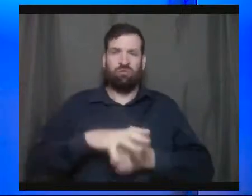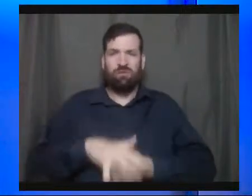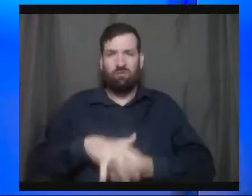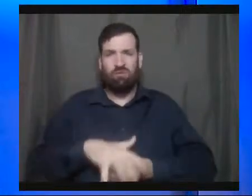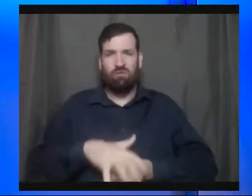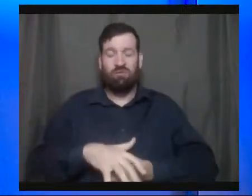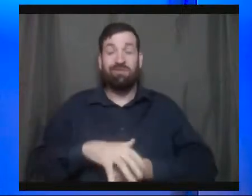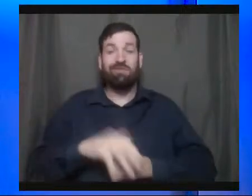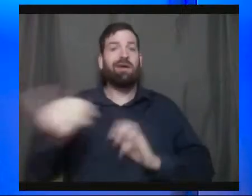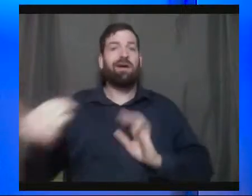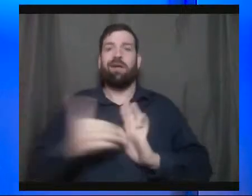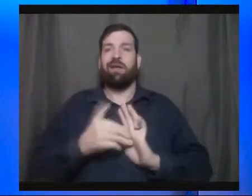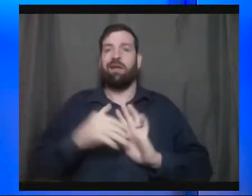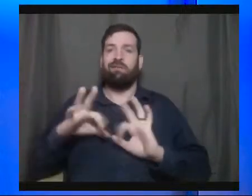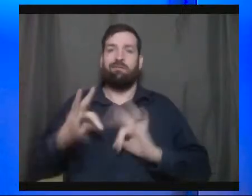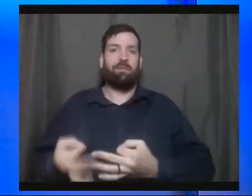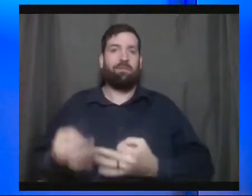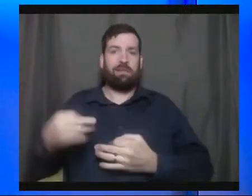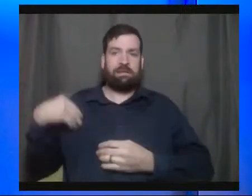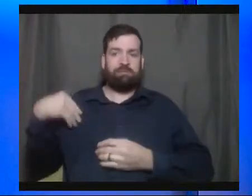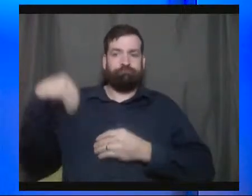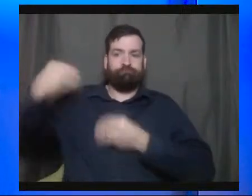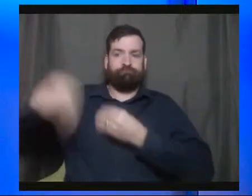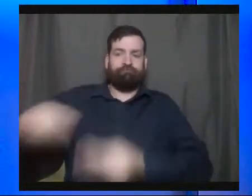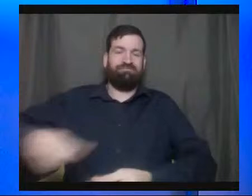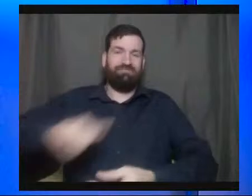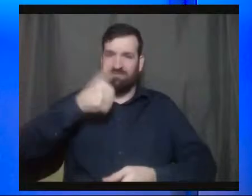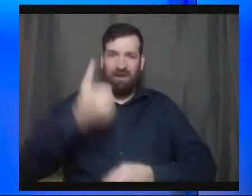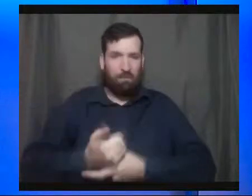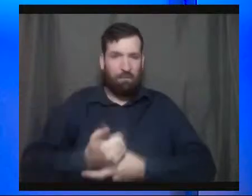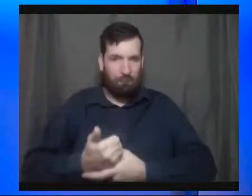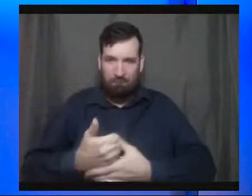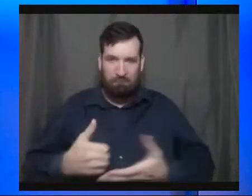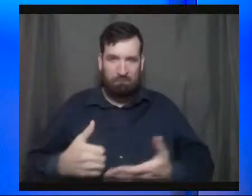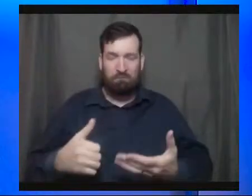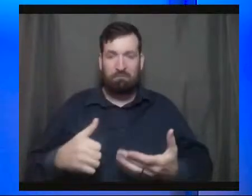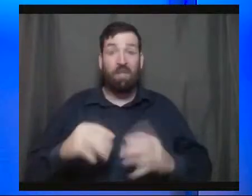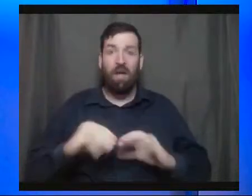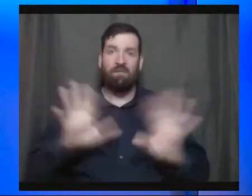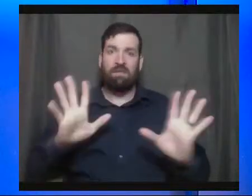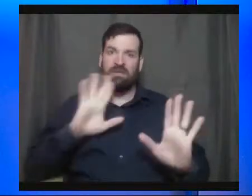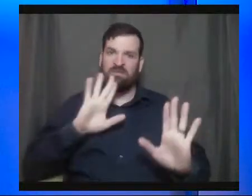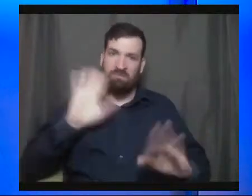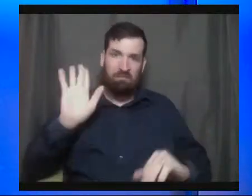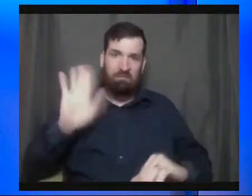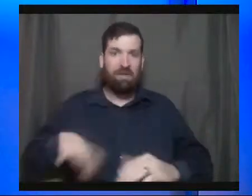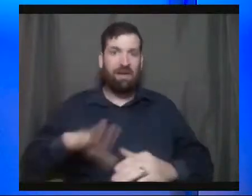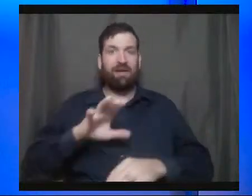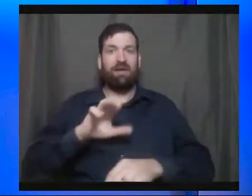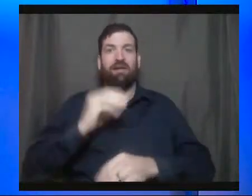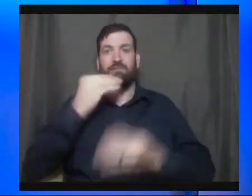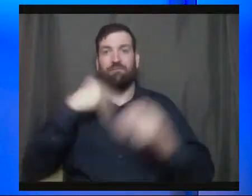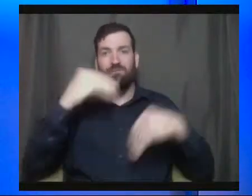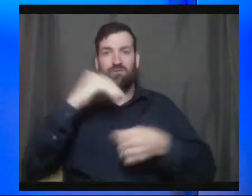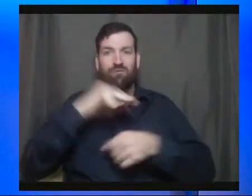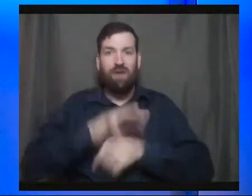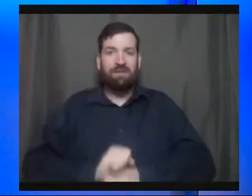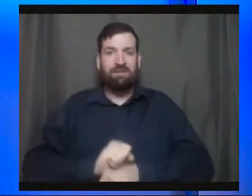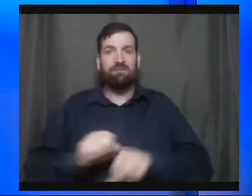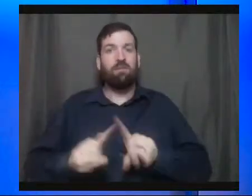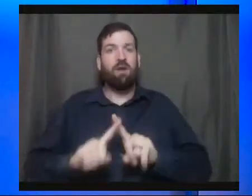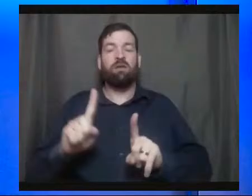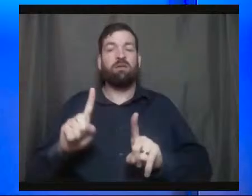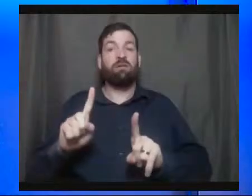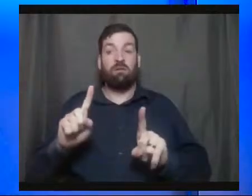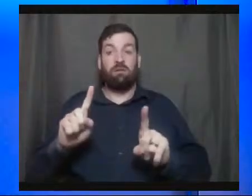family history did not help, and obviously the bad food habits, but all of it just kind of started leading up. But